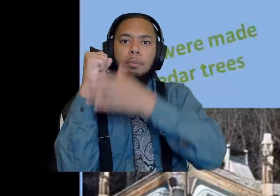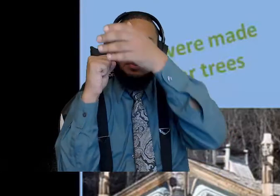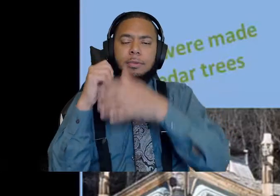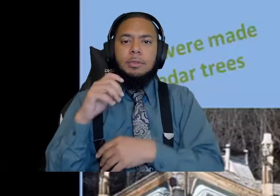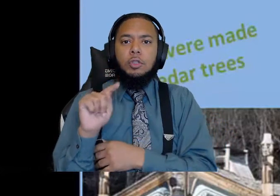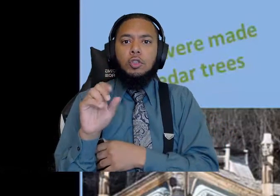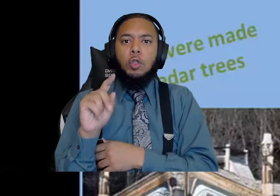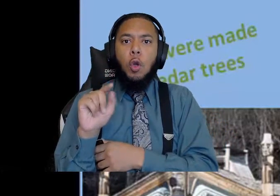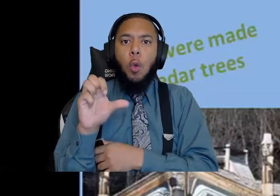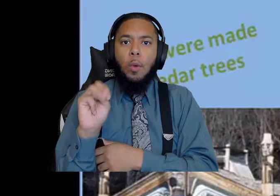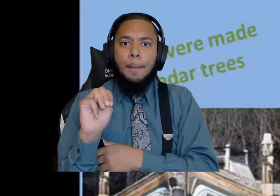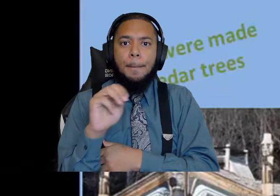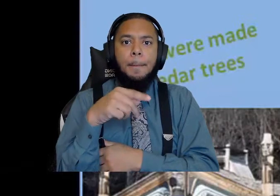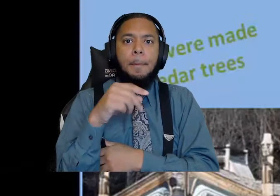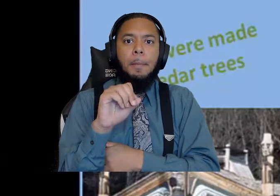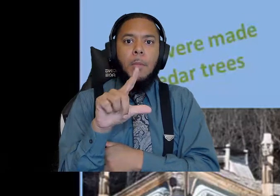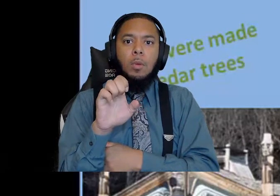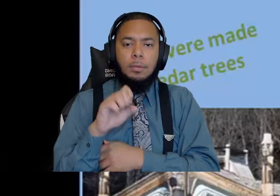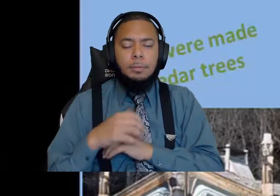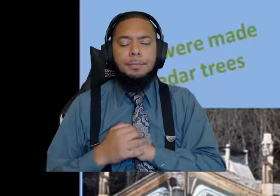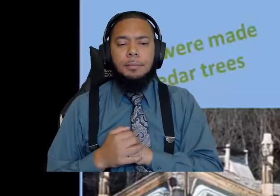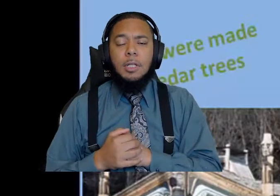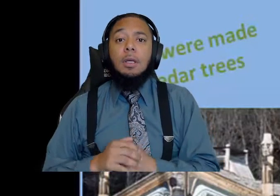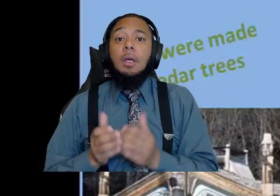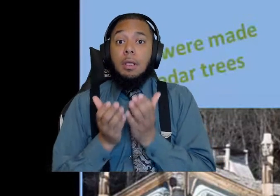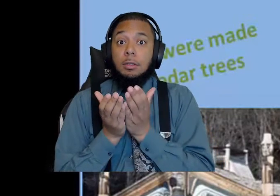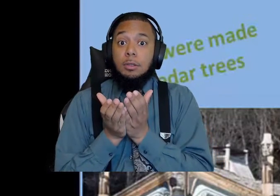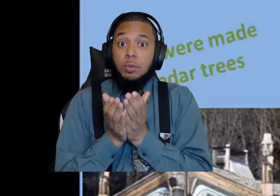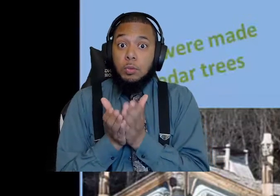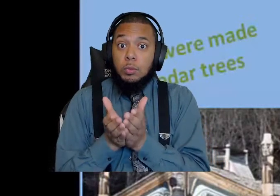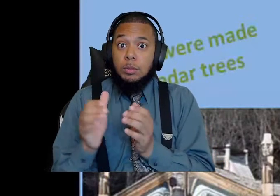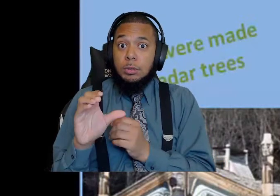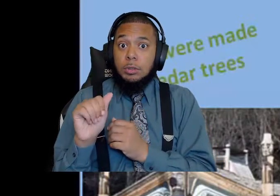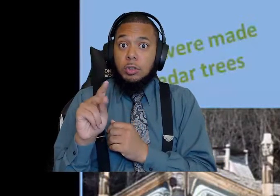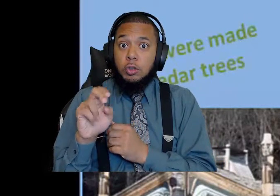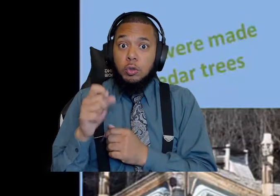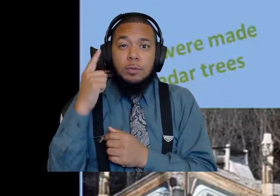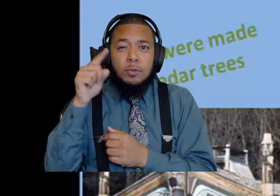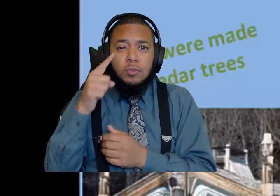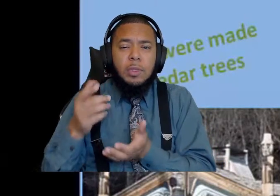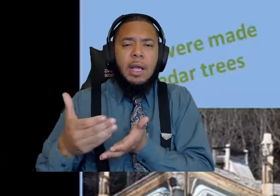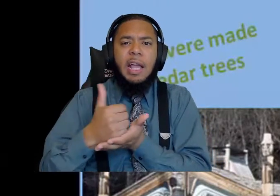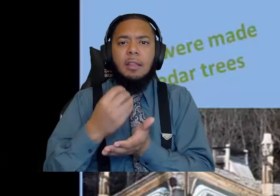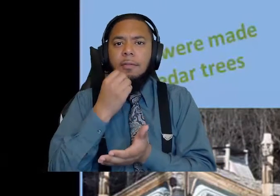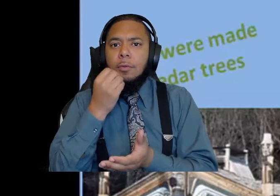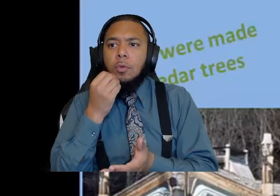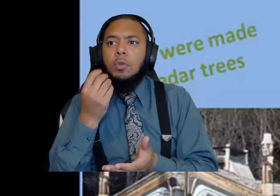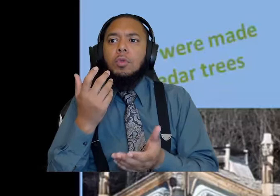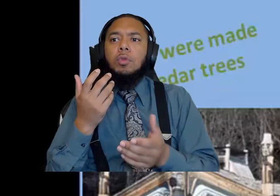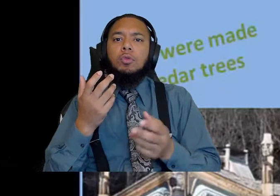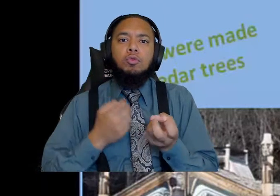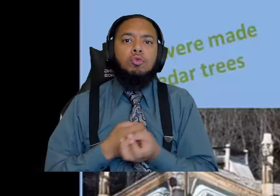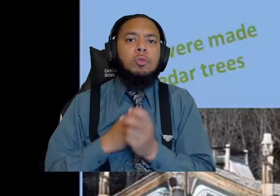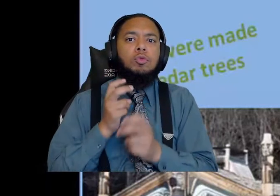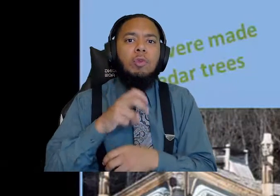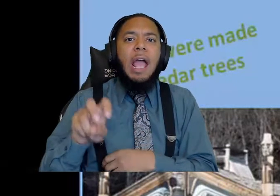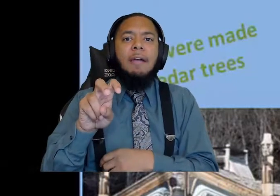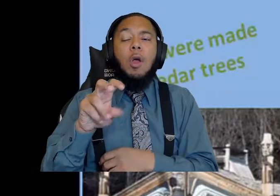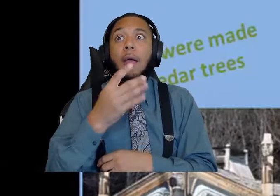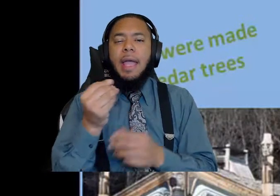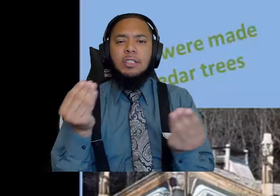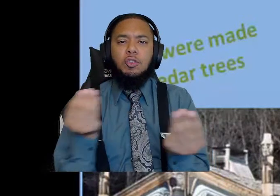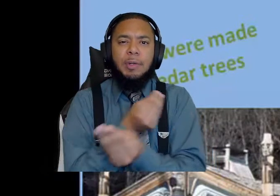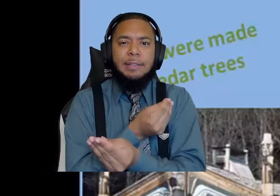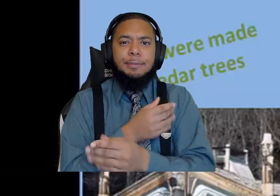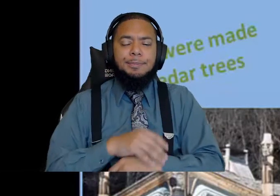would tell stories. The canoes are used for gathering food, traveling, and trade. And the homes